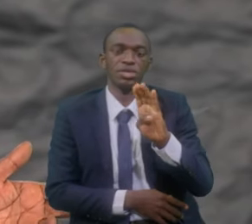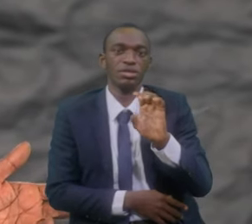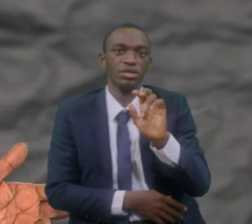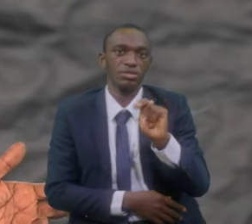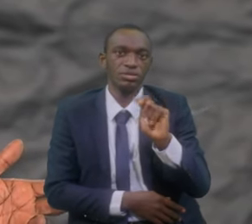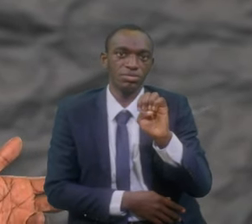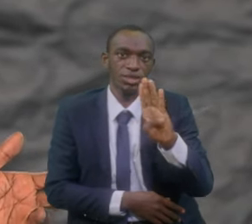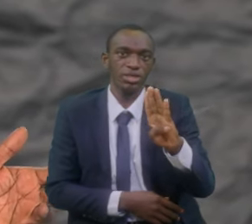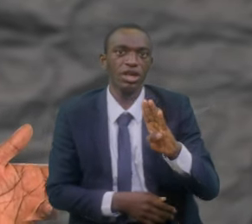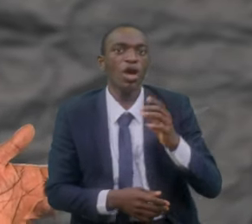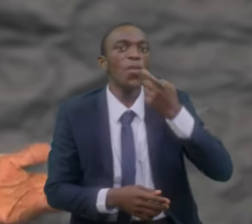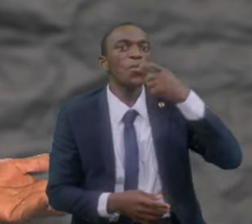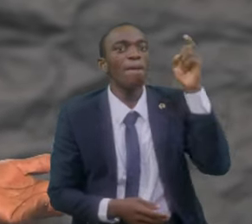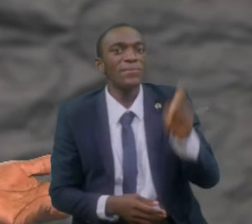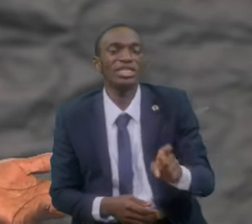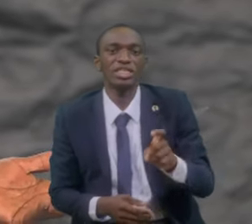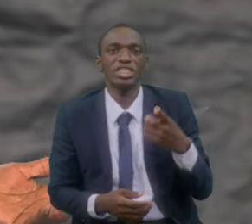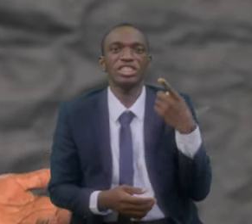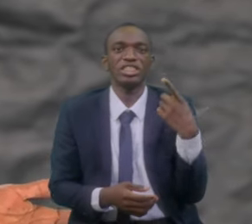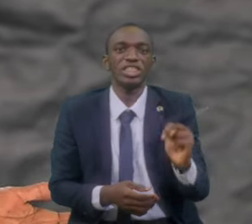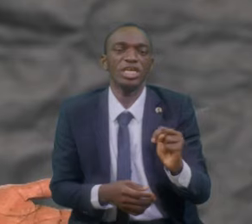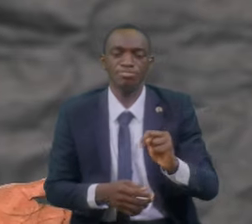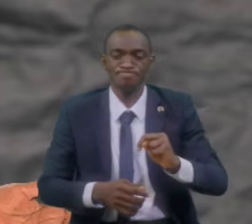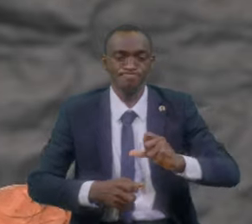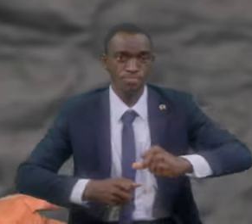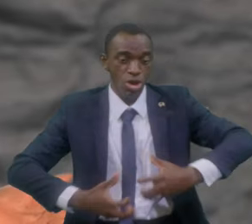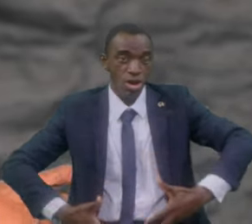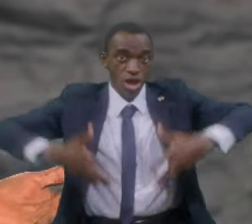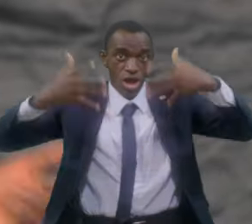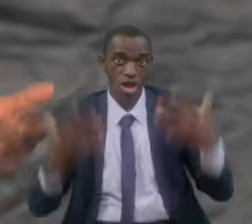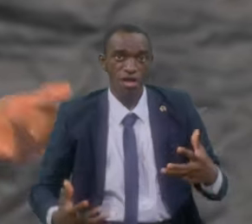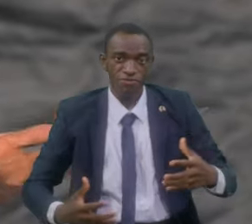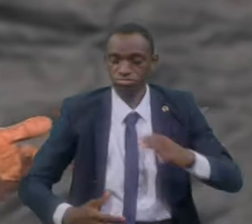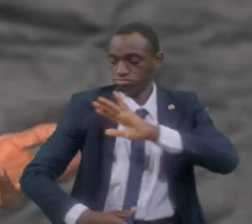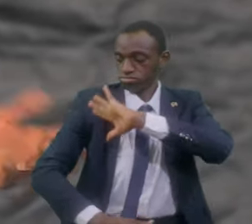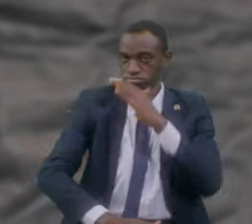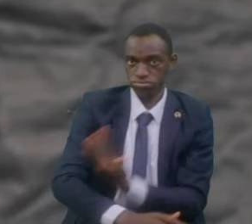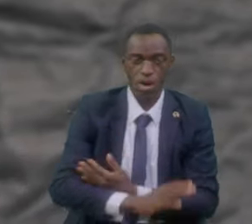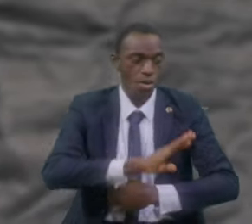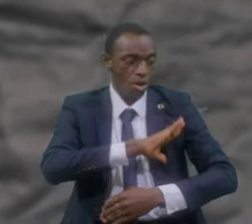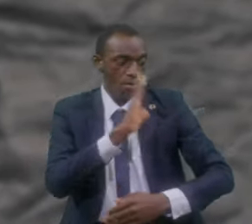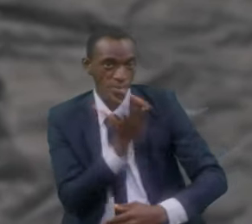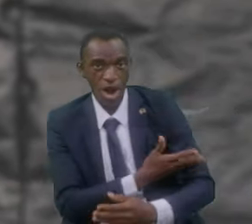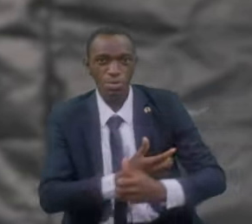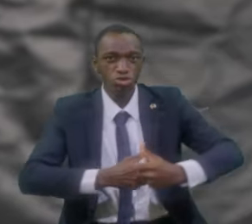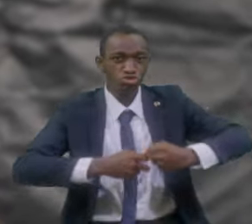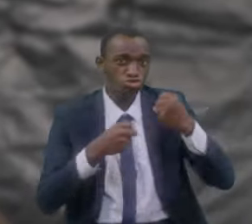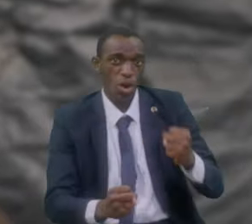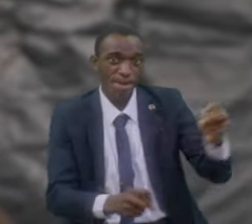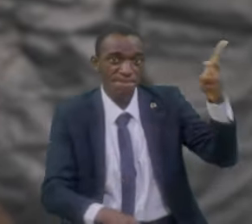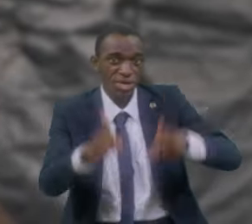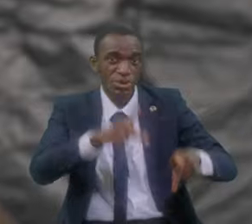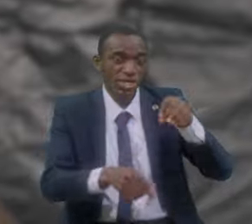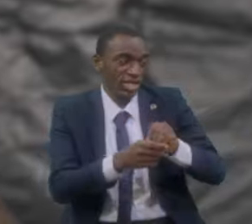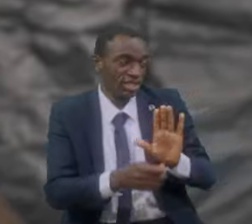people, the mightiest people, the strongest people in his kingdom, and they